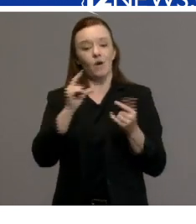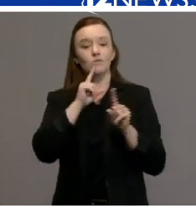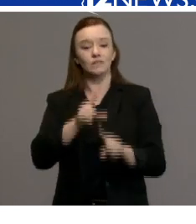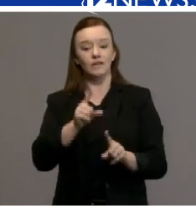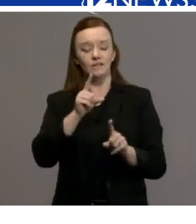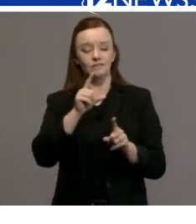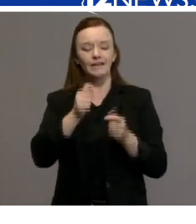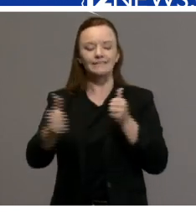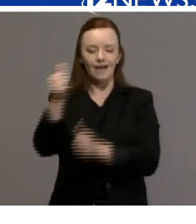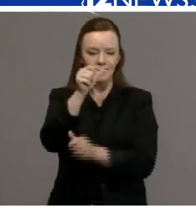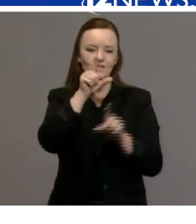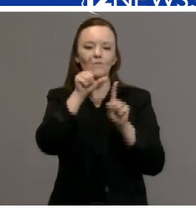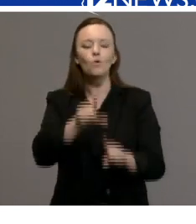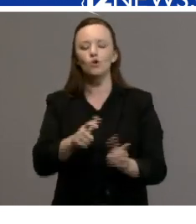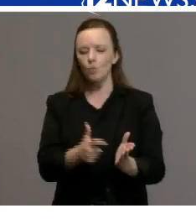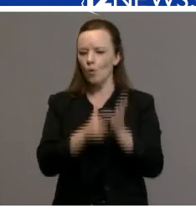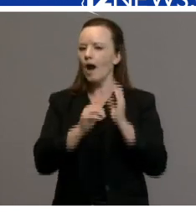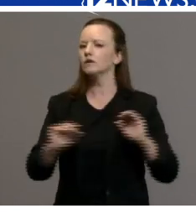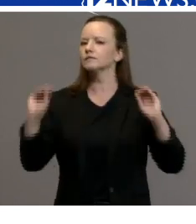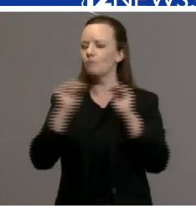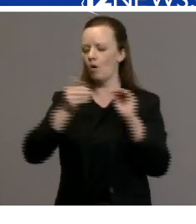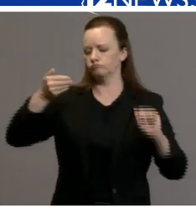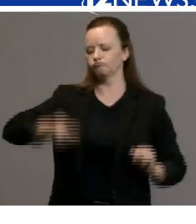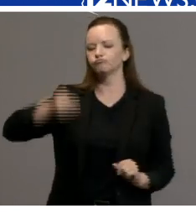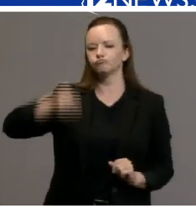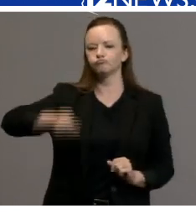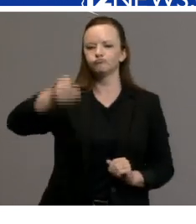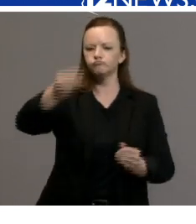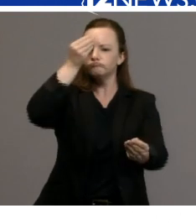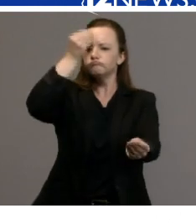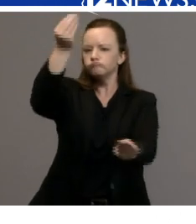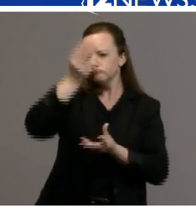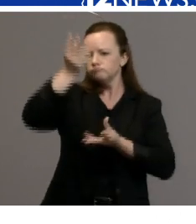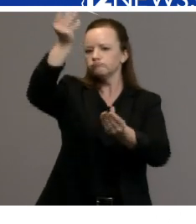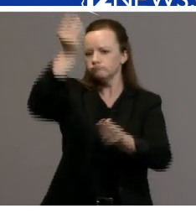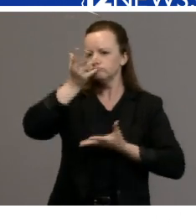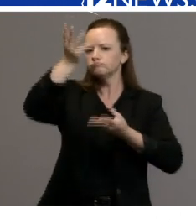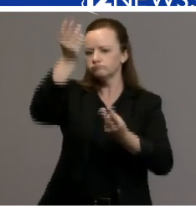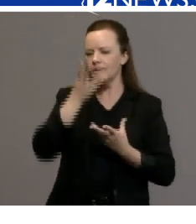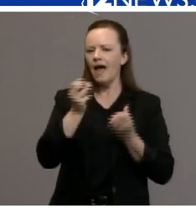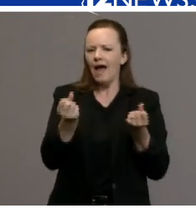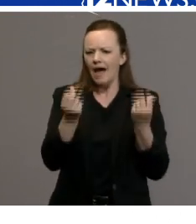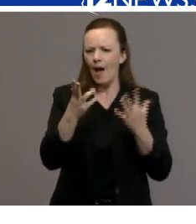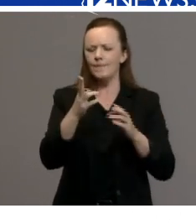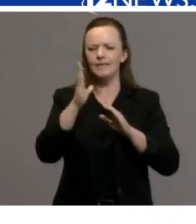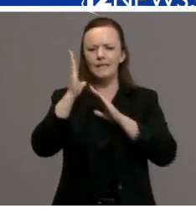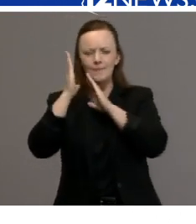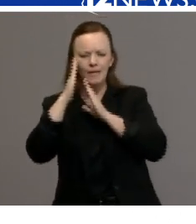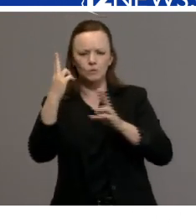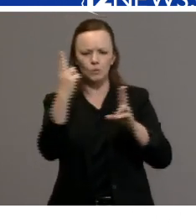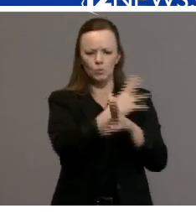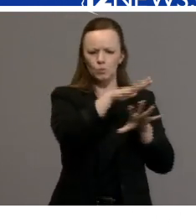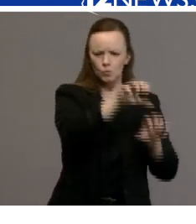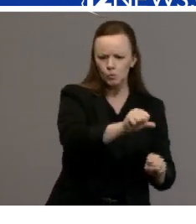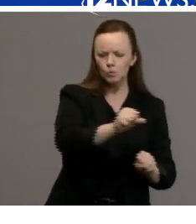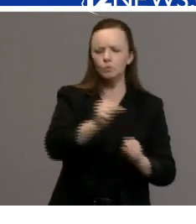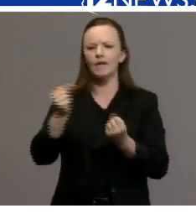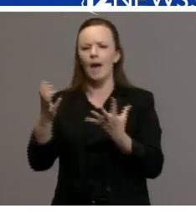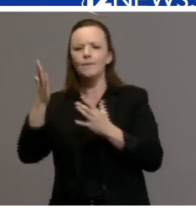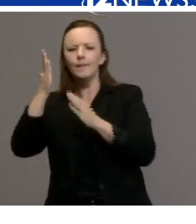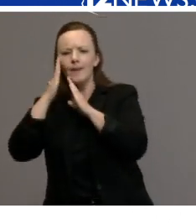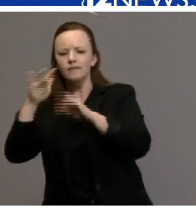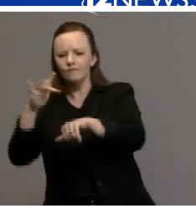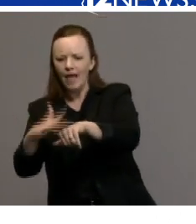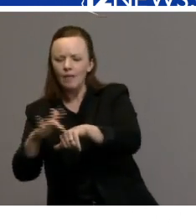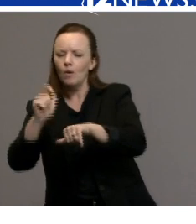beds so that we have a good idea of what's currently available when we need to find it. And then it will require them to accept